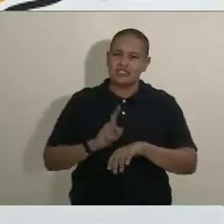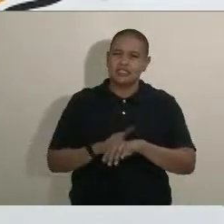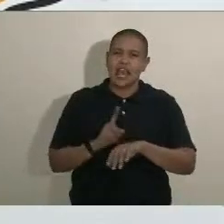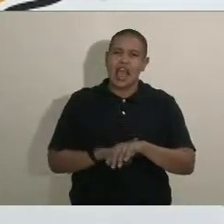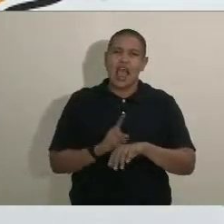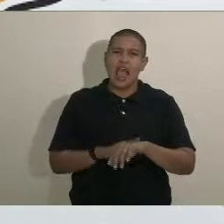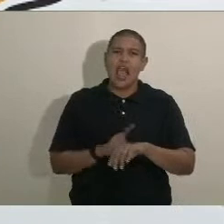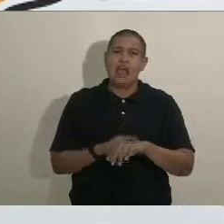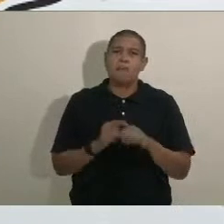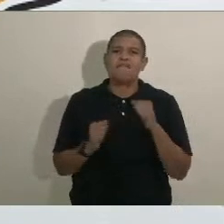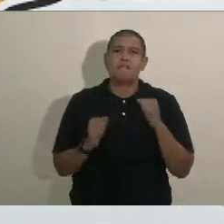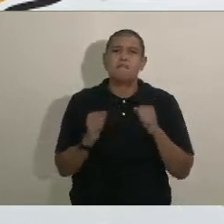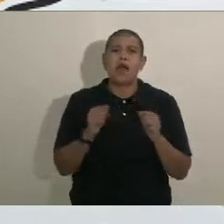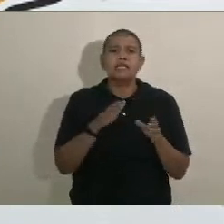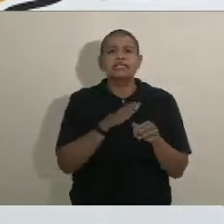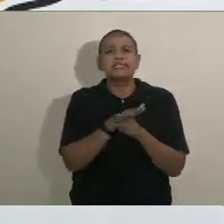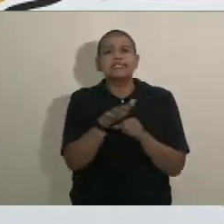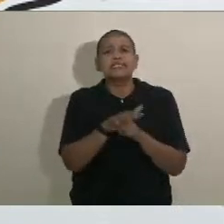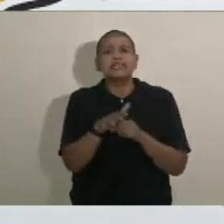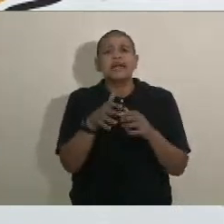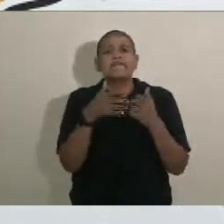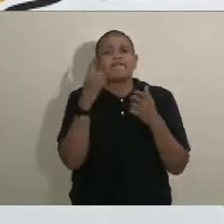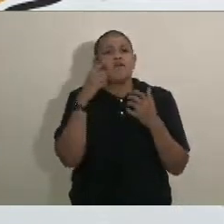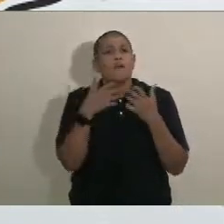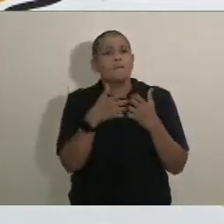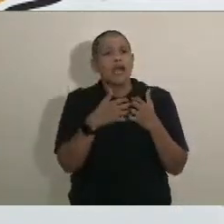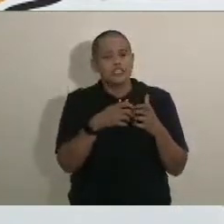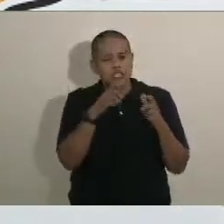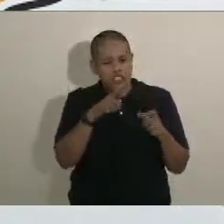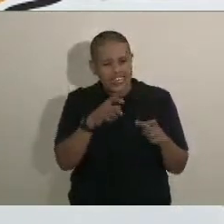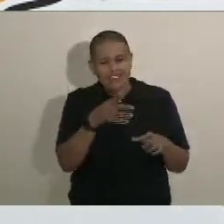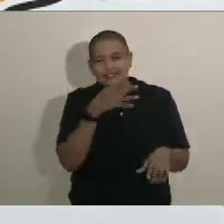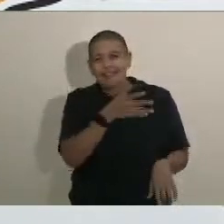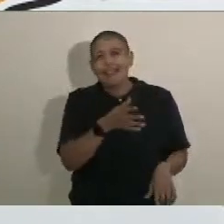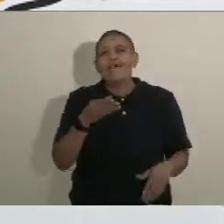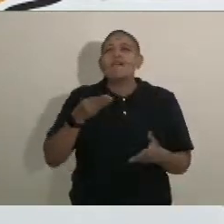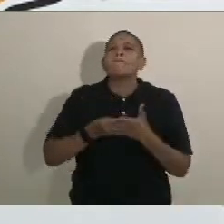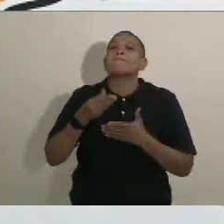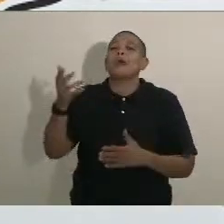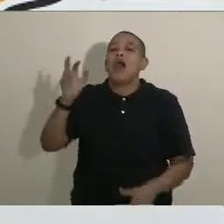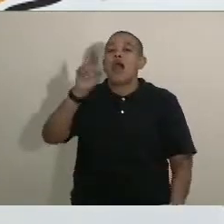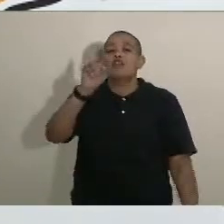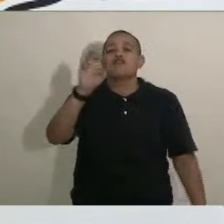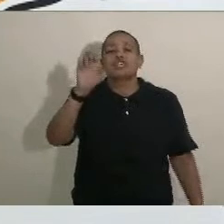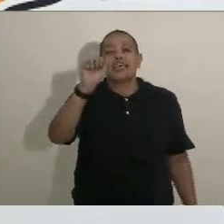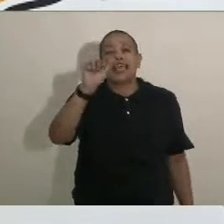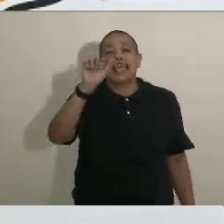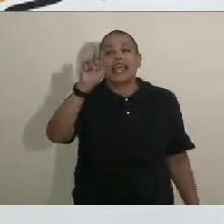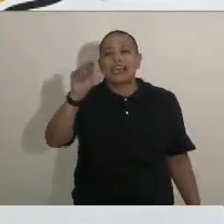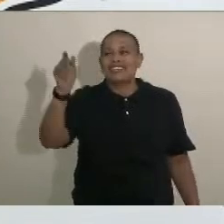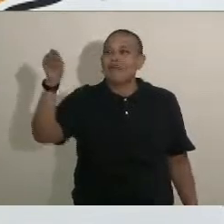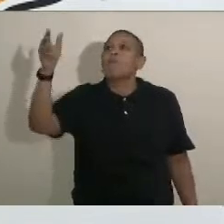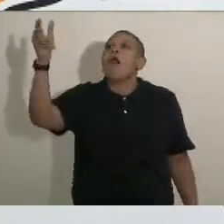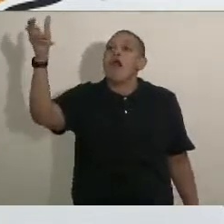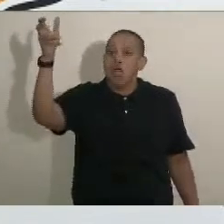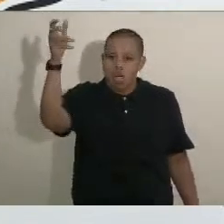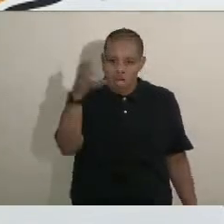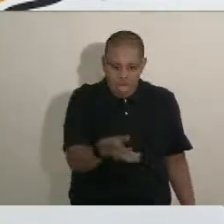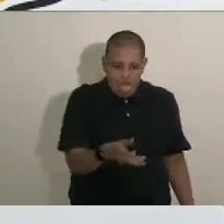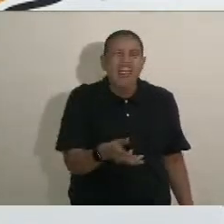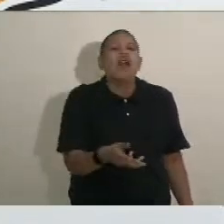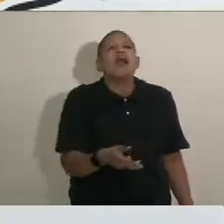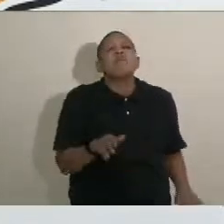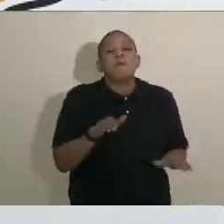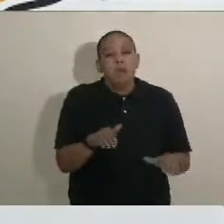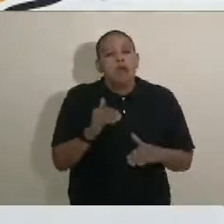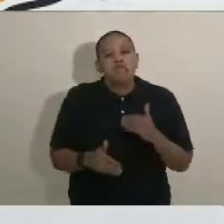March that would have caused a delay, but we are back on track in terms of the testing. But